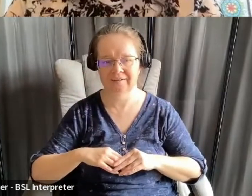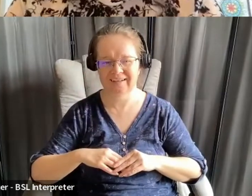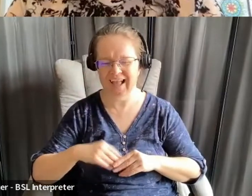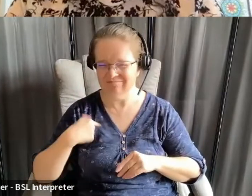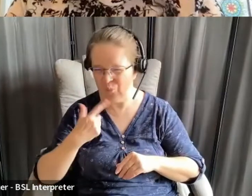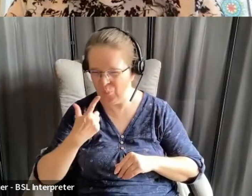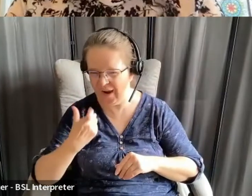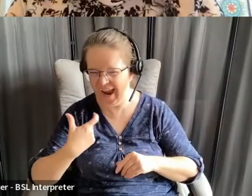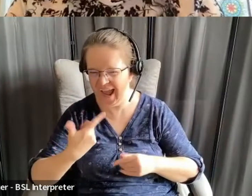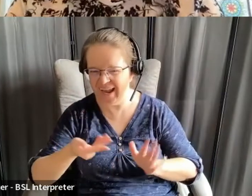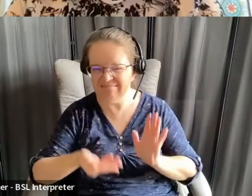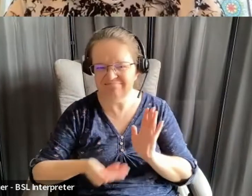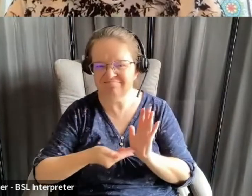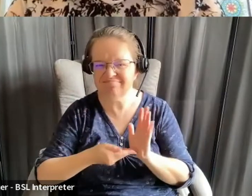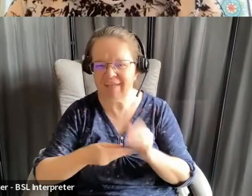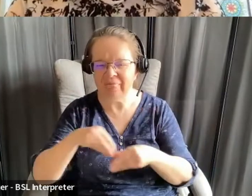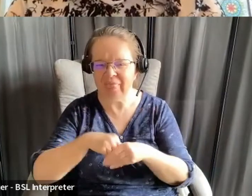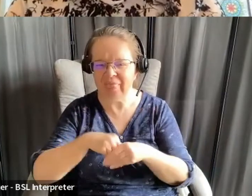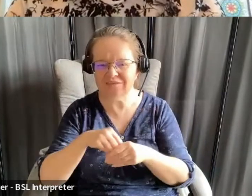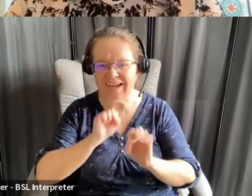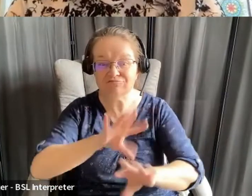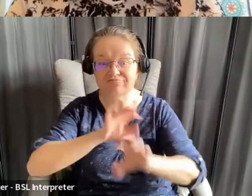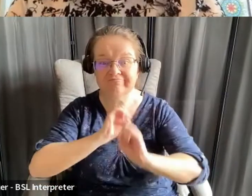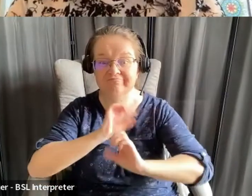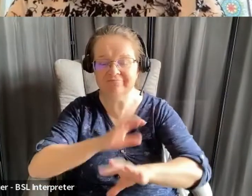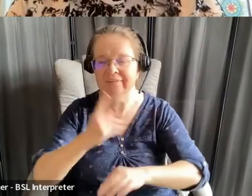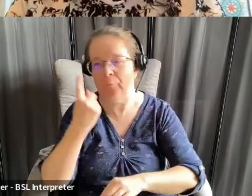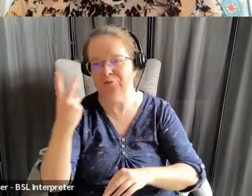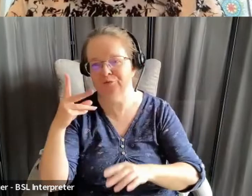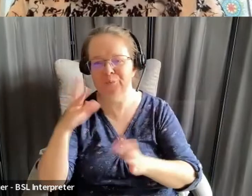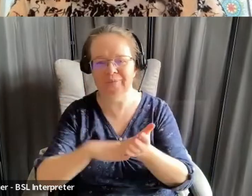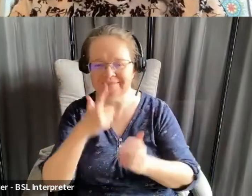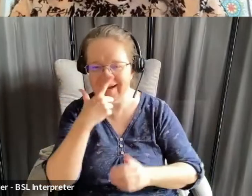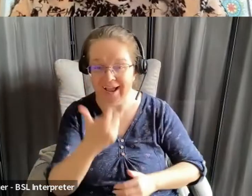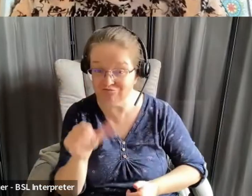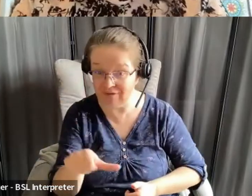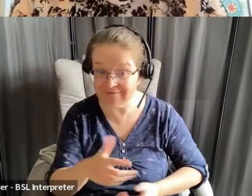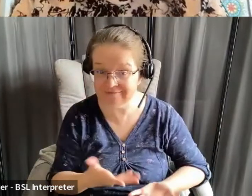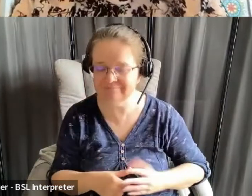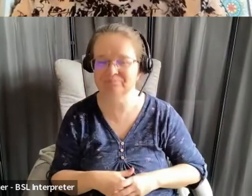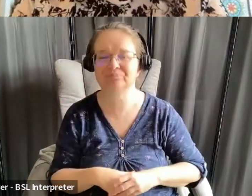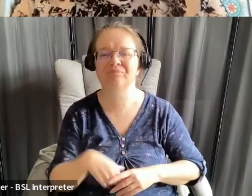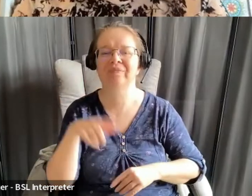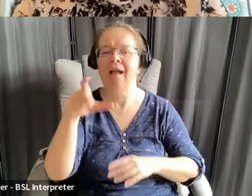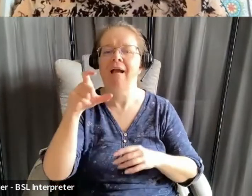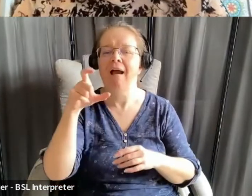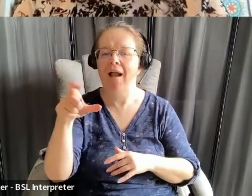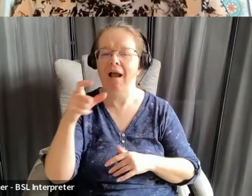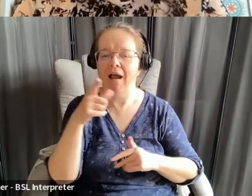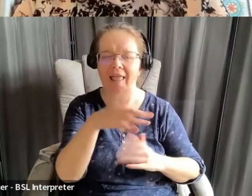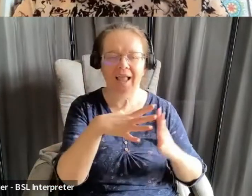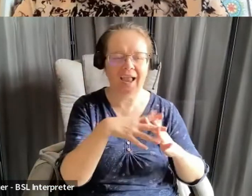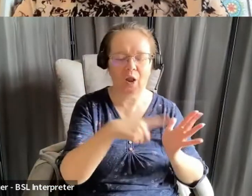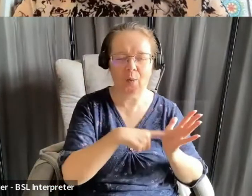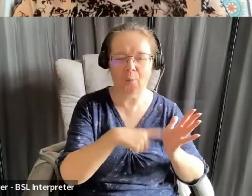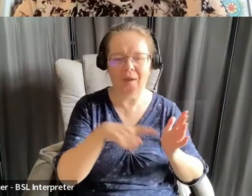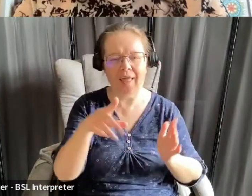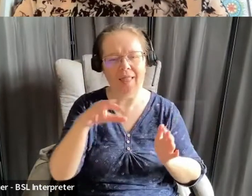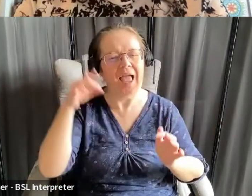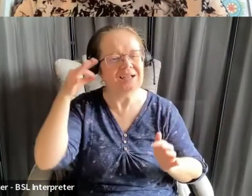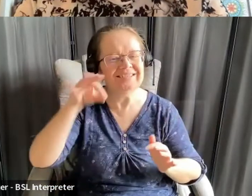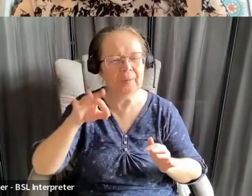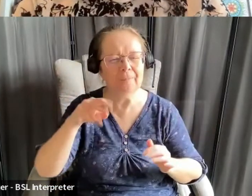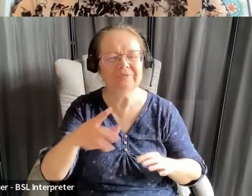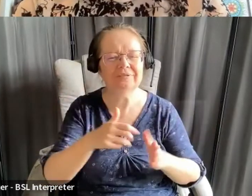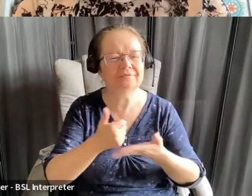squeeze in a lot of content in that minute, right? Carley and Will, I want you to share your tips, your advice for people that are wanting